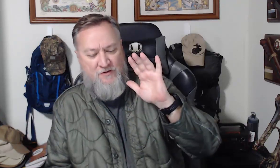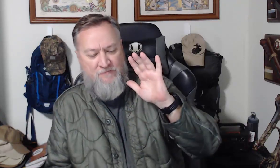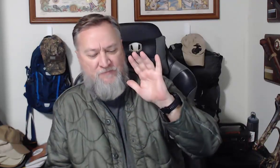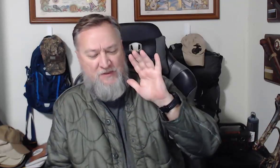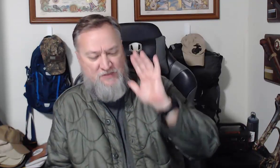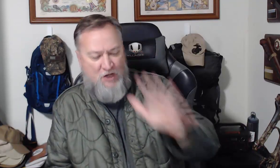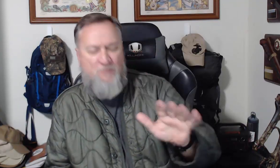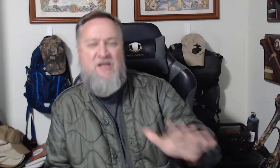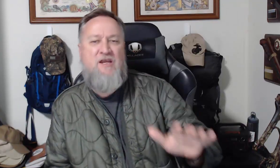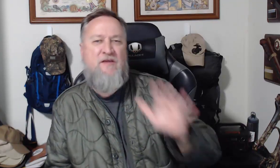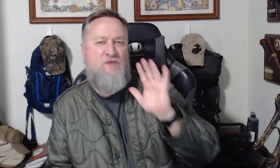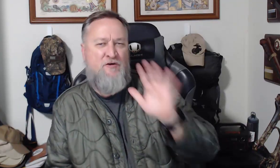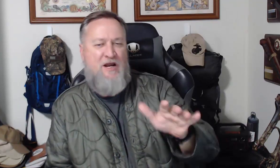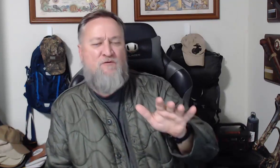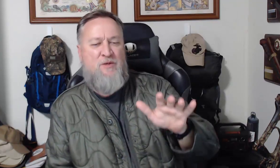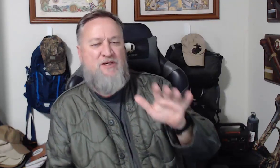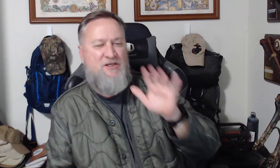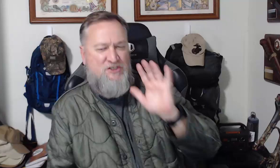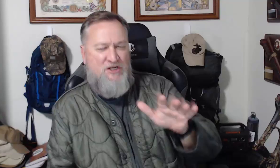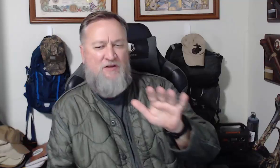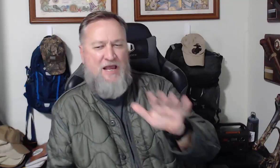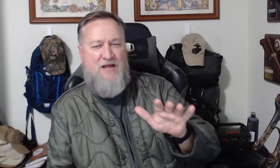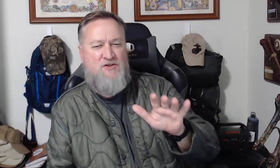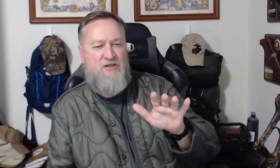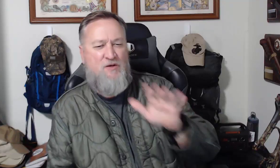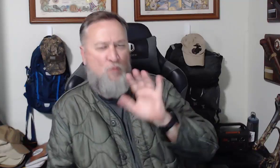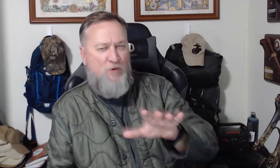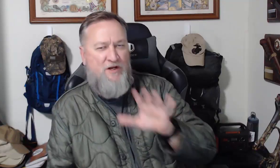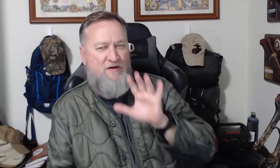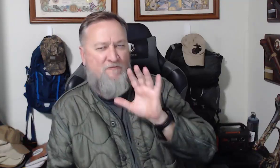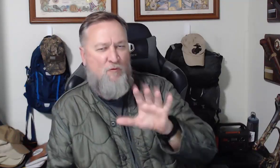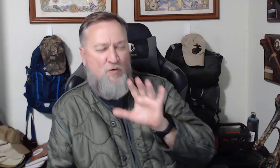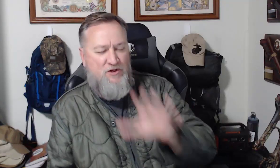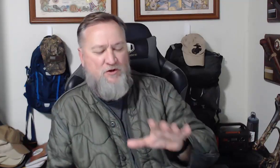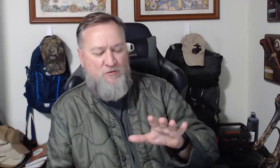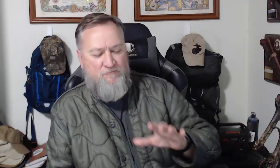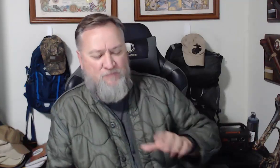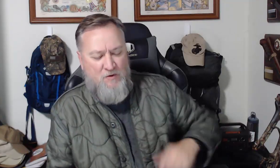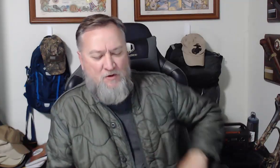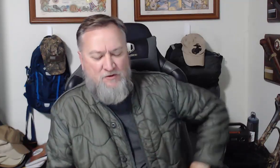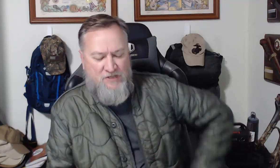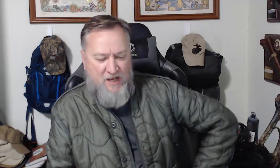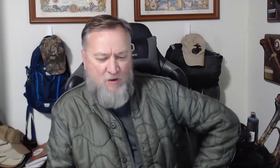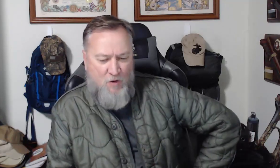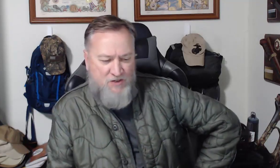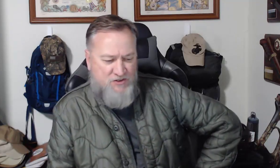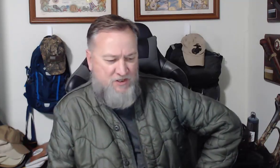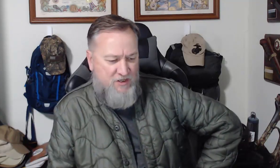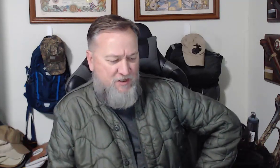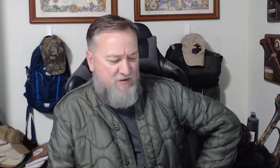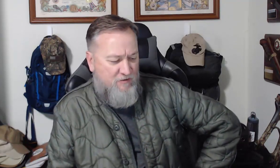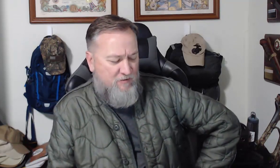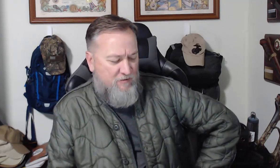and tell me if your government is still actually working for you. Today I